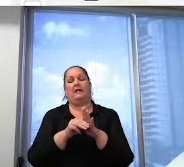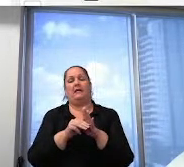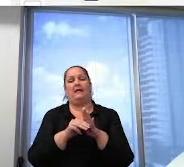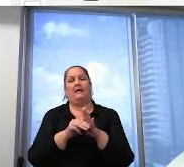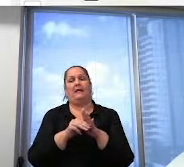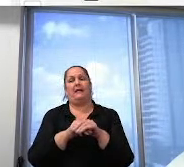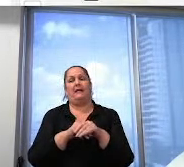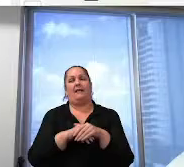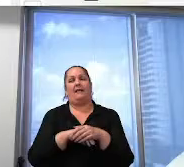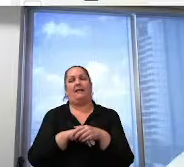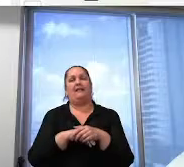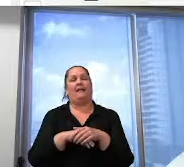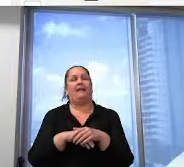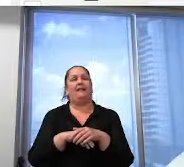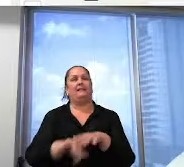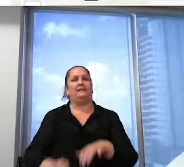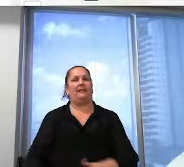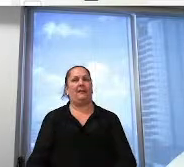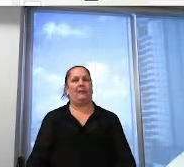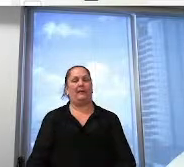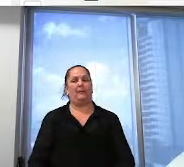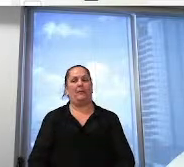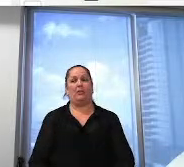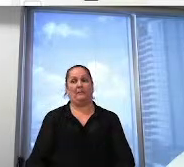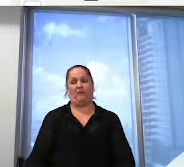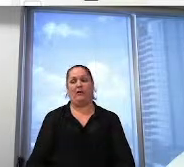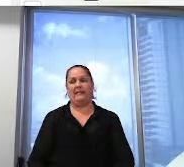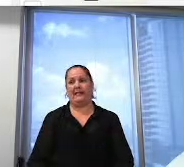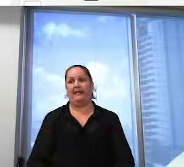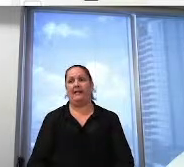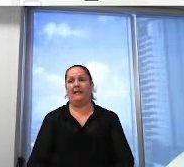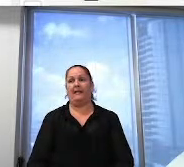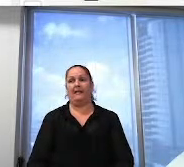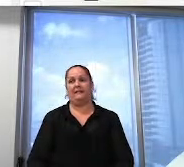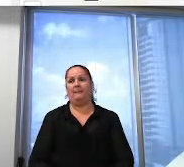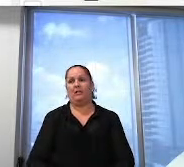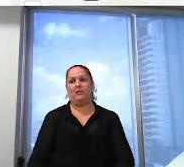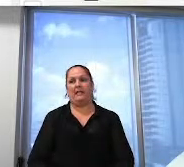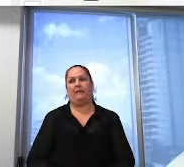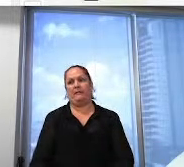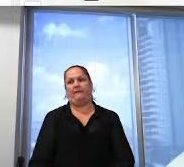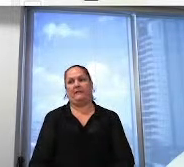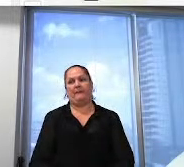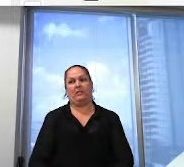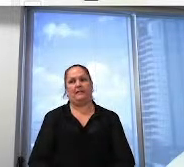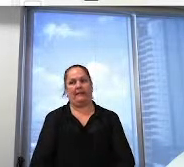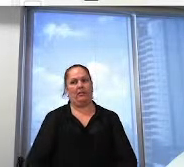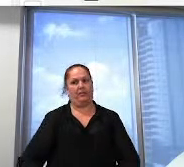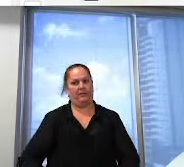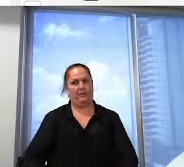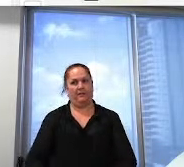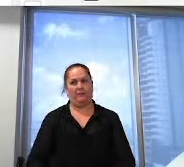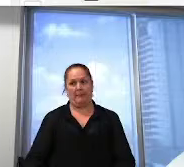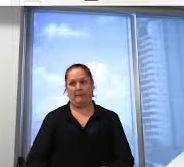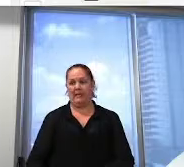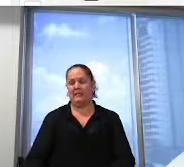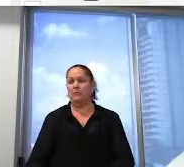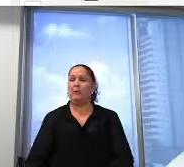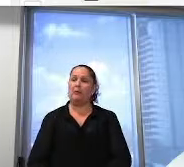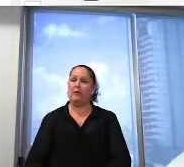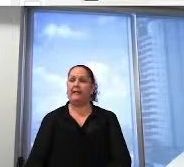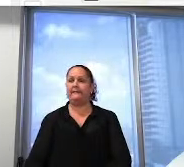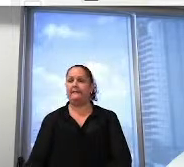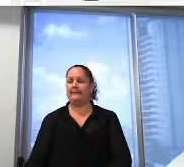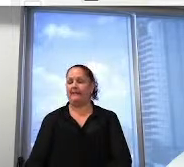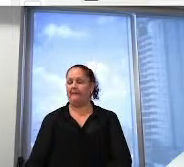that is what if you don't do it, right? You are projecting a benefit, and then if you pull back the benefit for a specific programs that we are